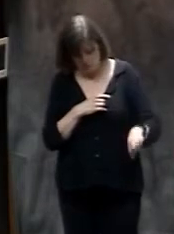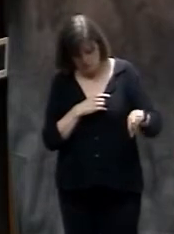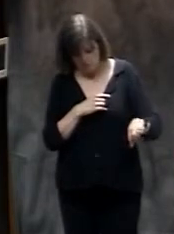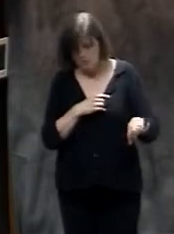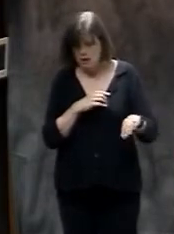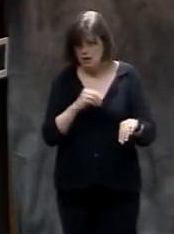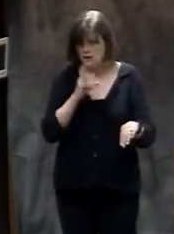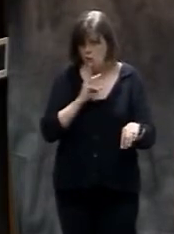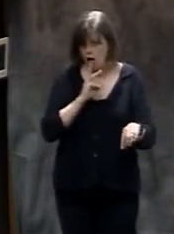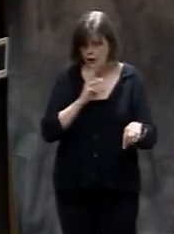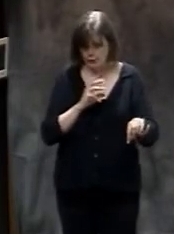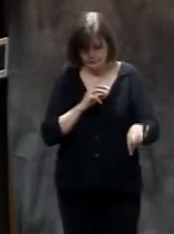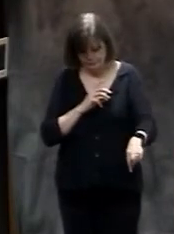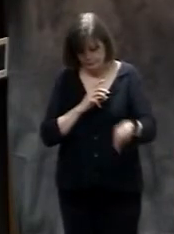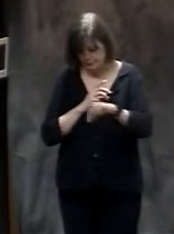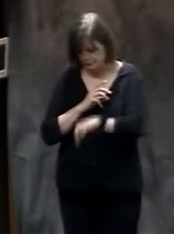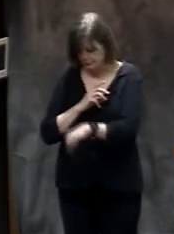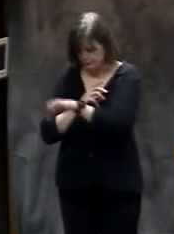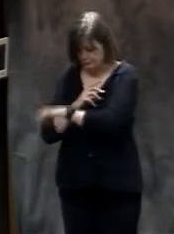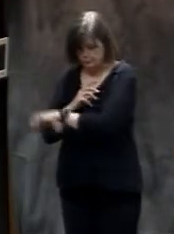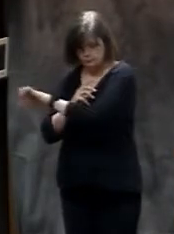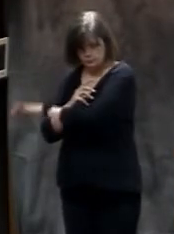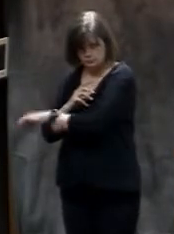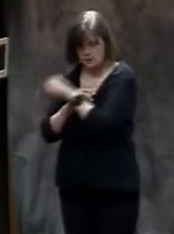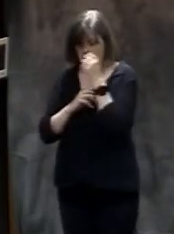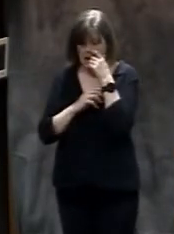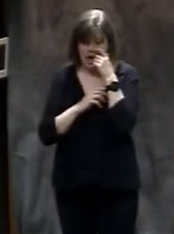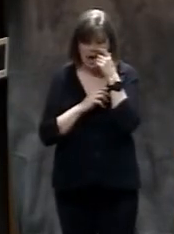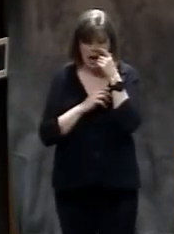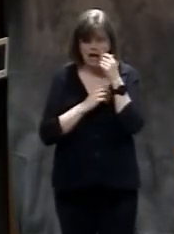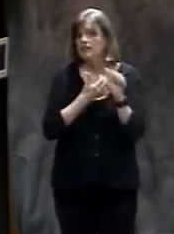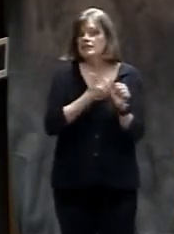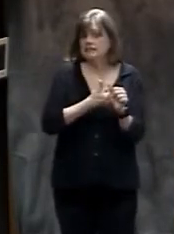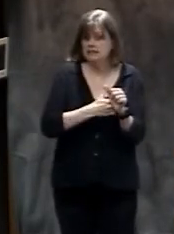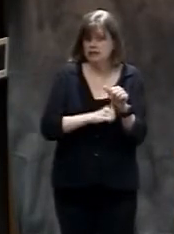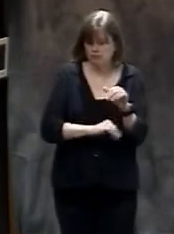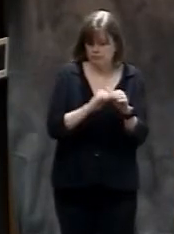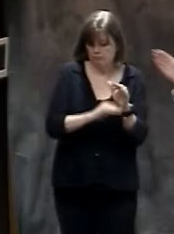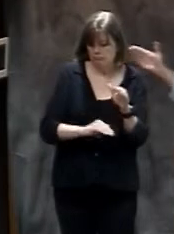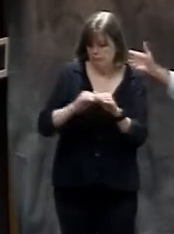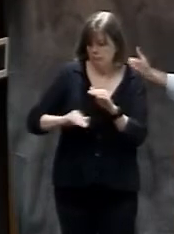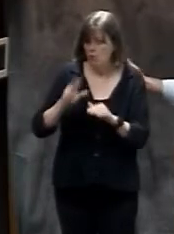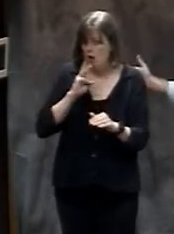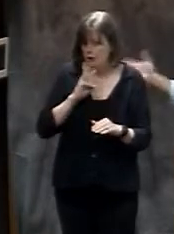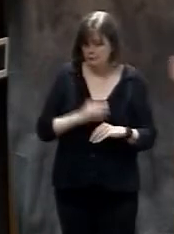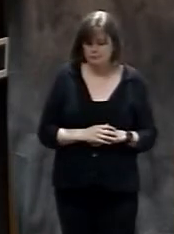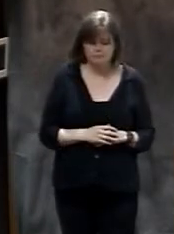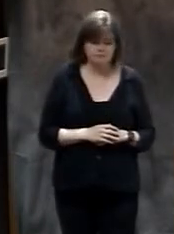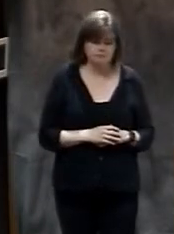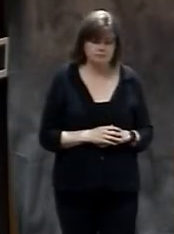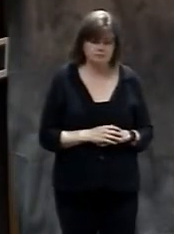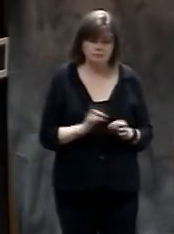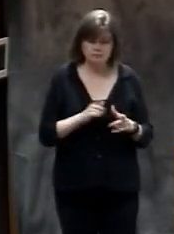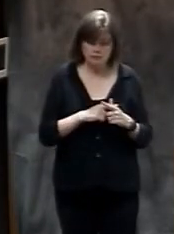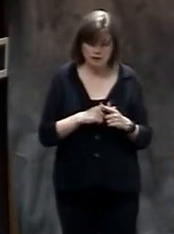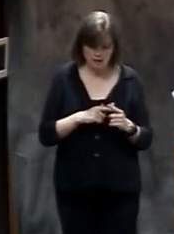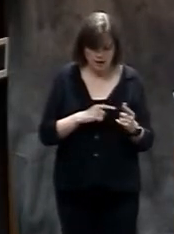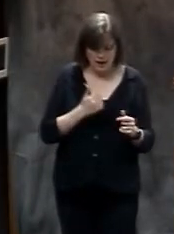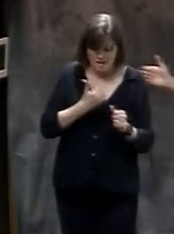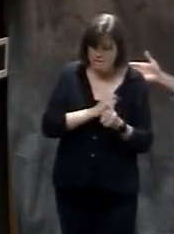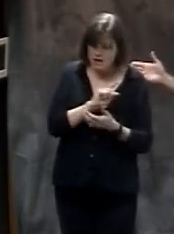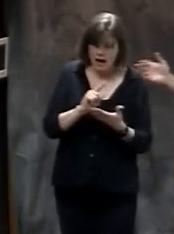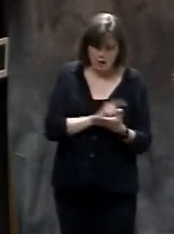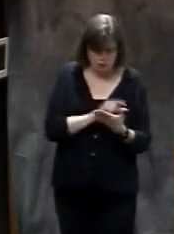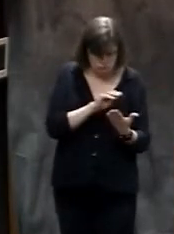suspended them in each of these types of containers, and each of them is water filled. And then we followed the temperatures. We recorded the temperatures hourly over